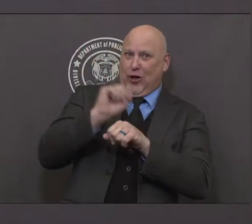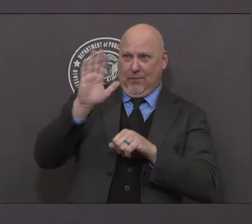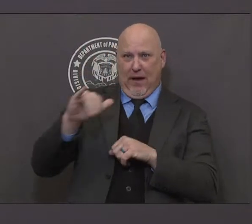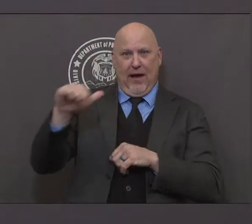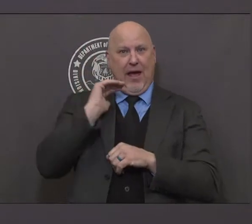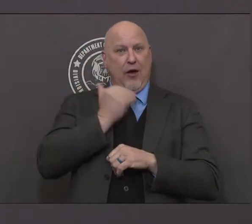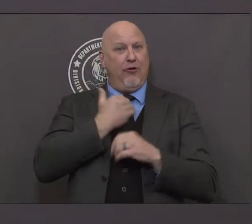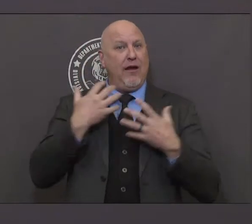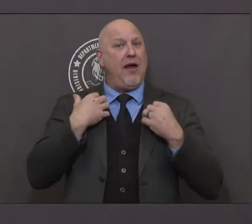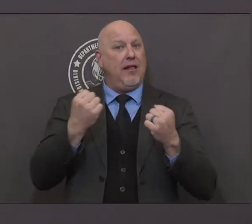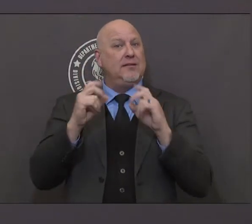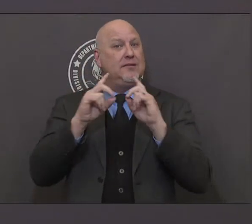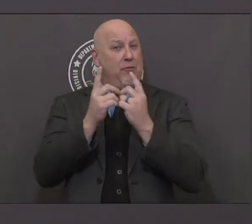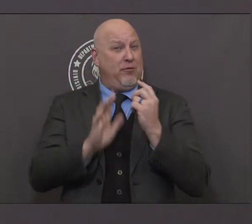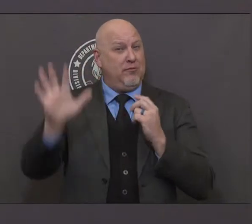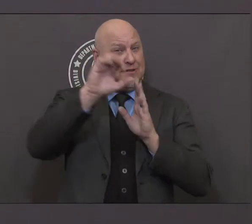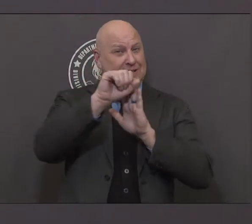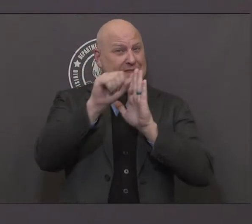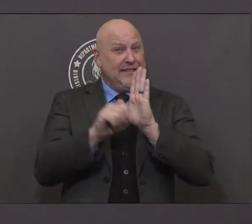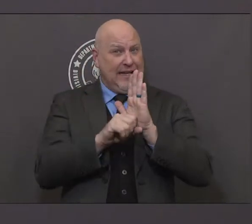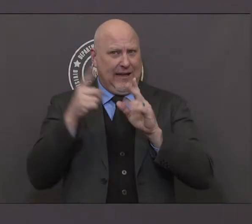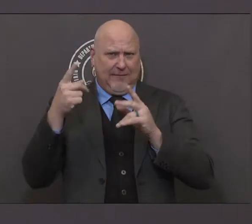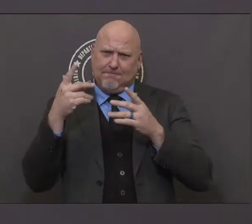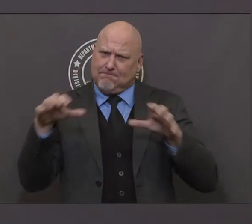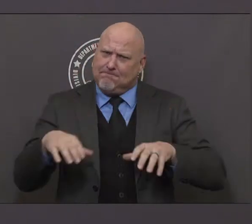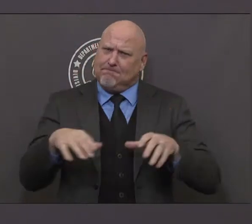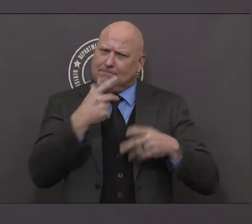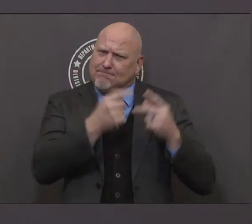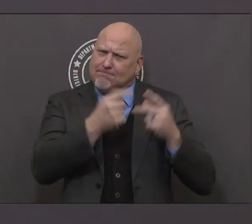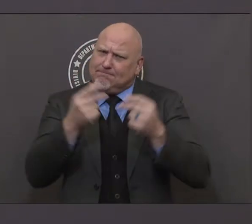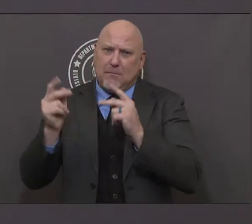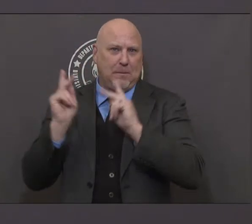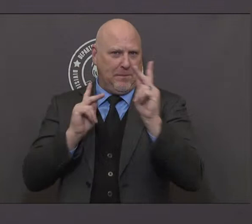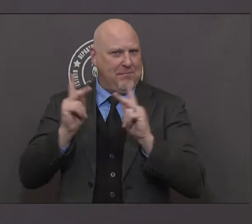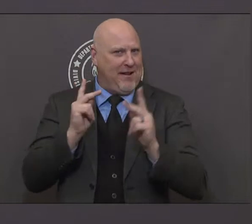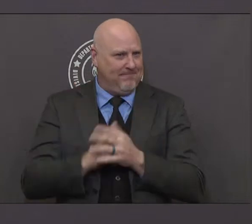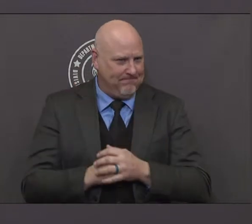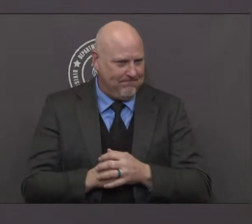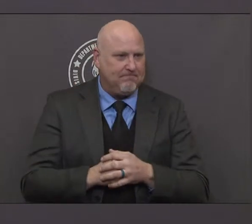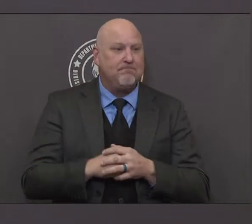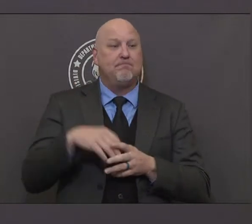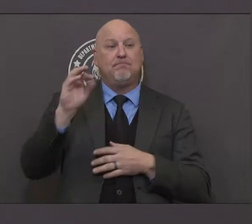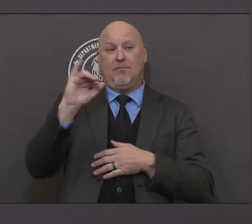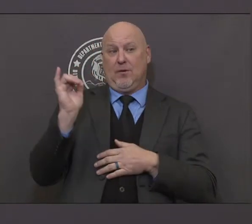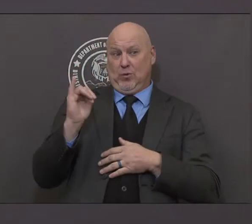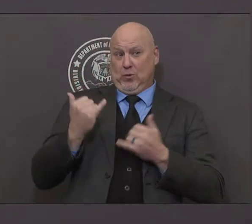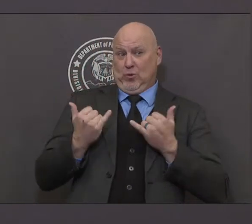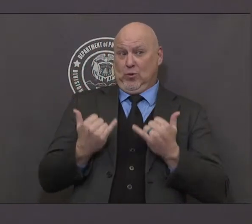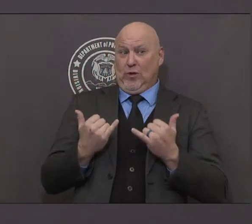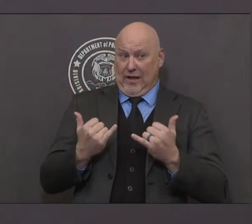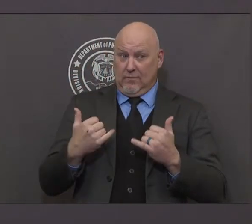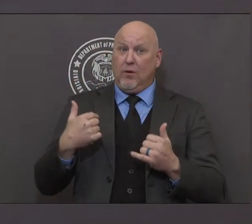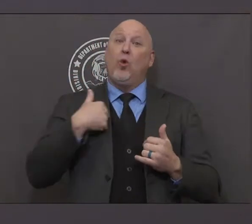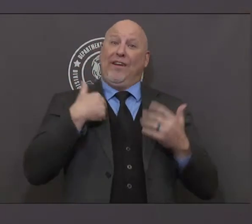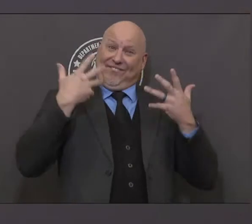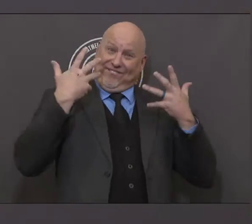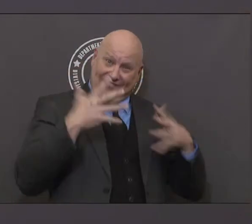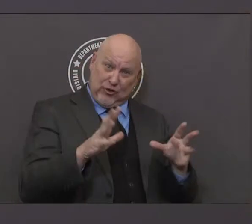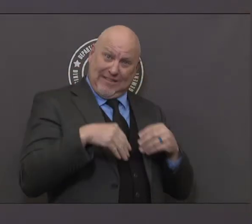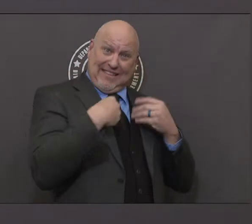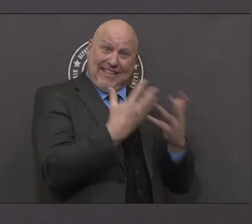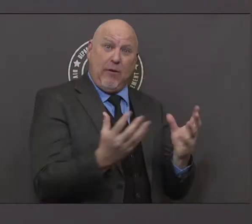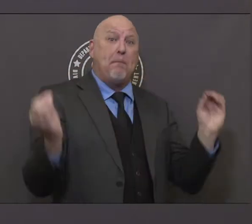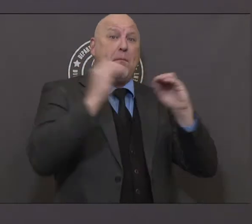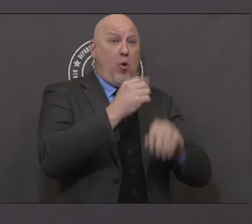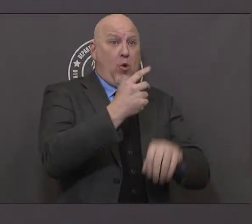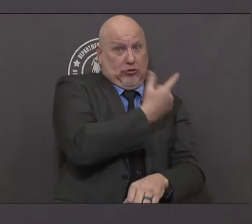this effort. Also today, we reached a really important milestone. We have now administered more doses than the number of people who have tested positive